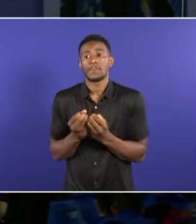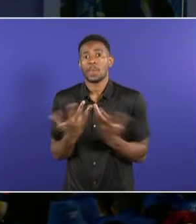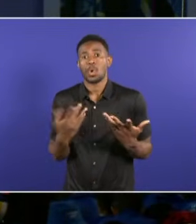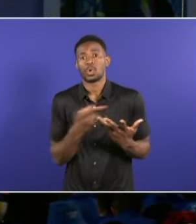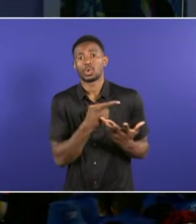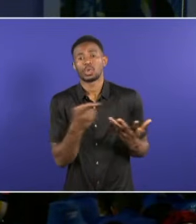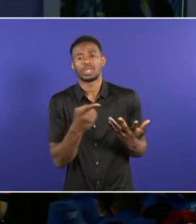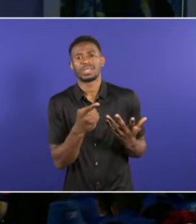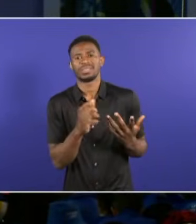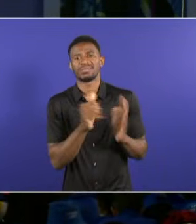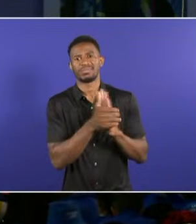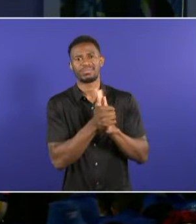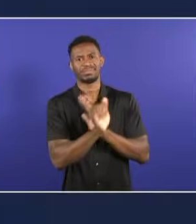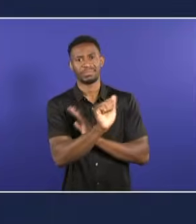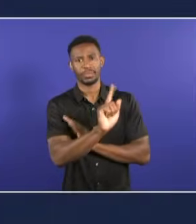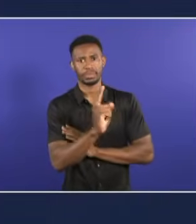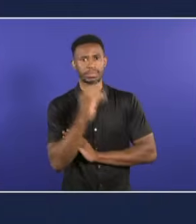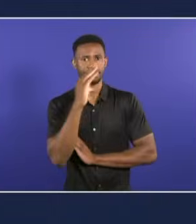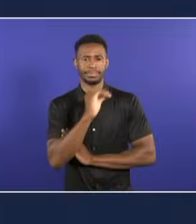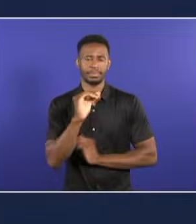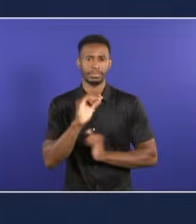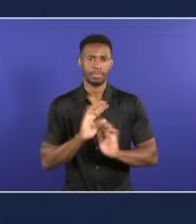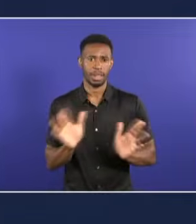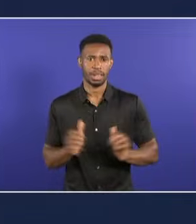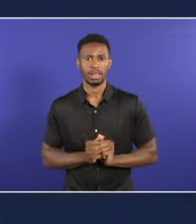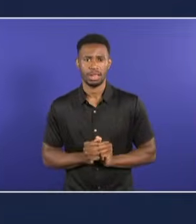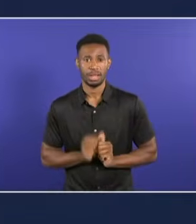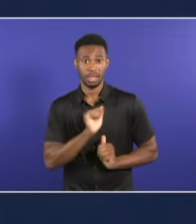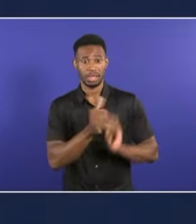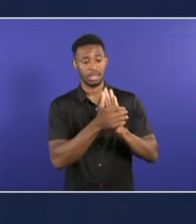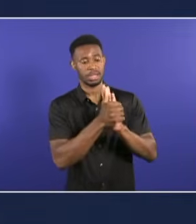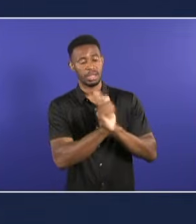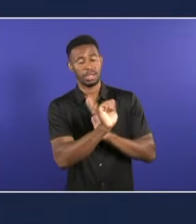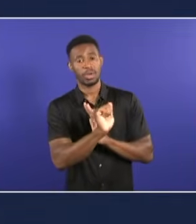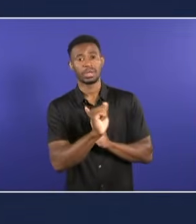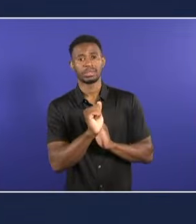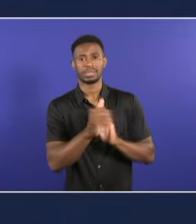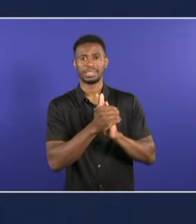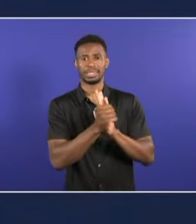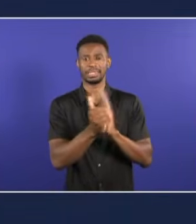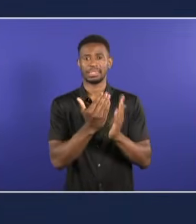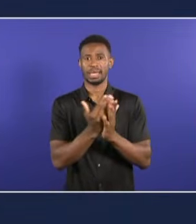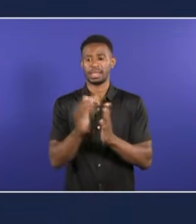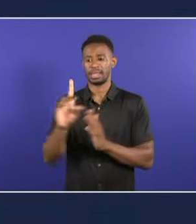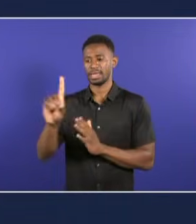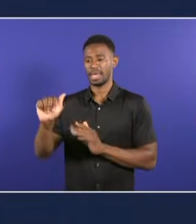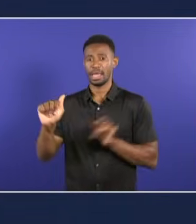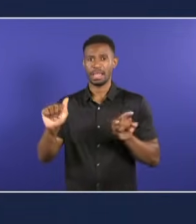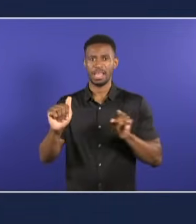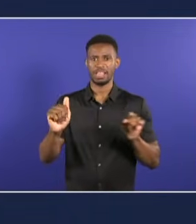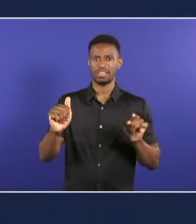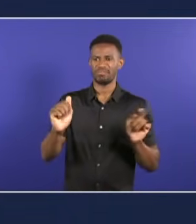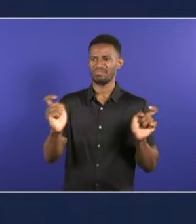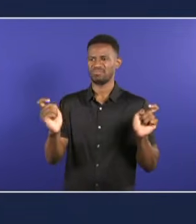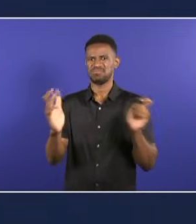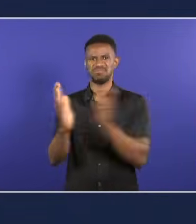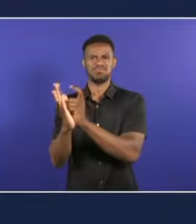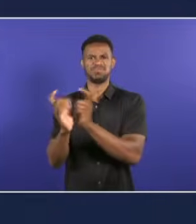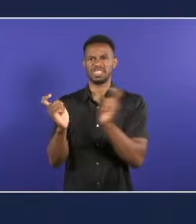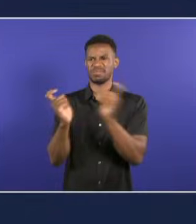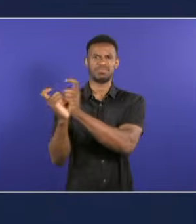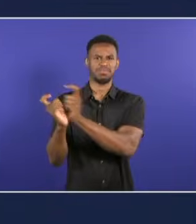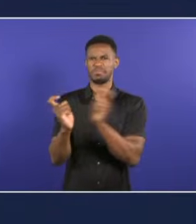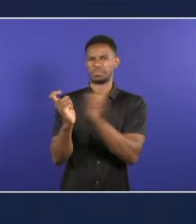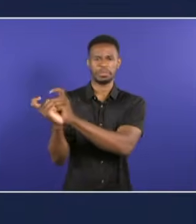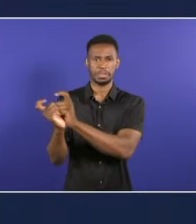specialize in just talking. Many of them specialize in attacking us. But when we put on the